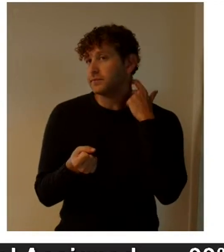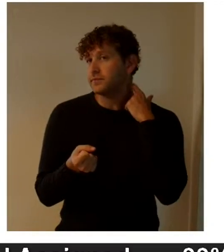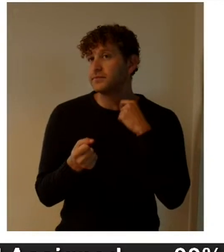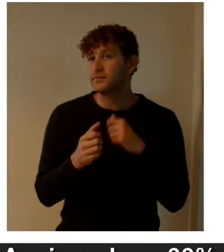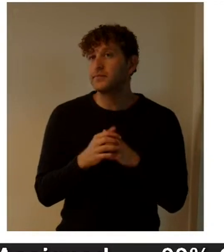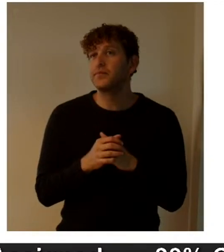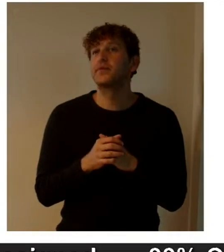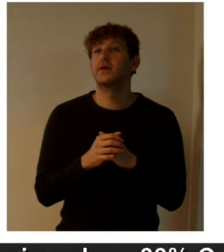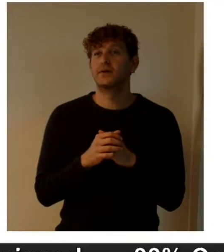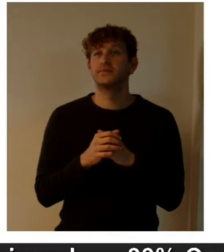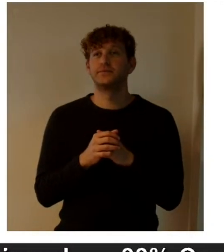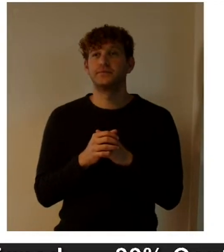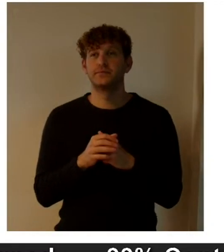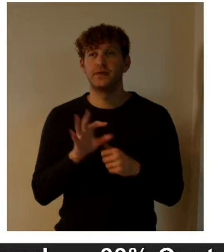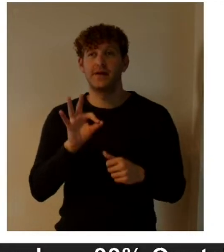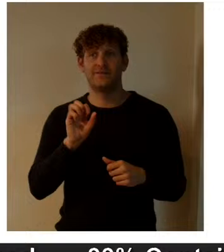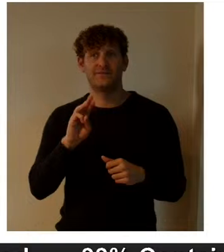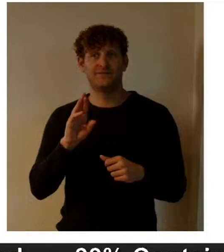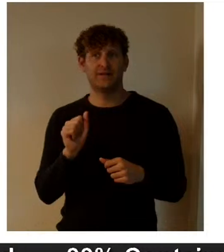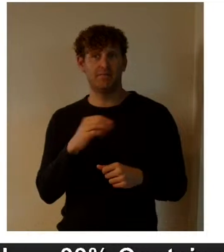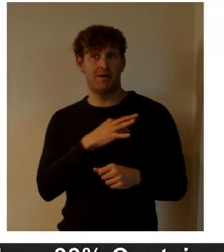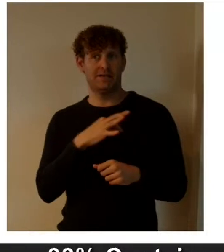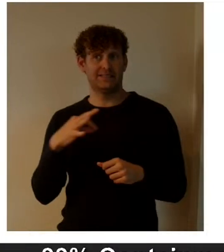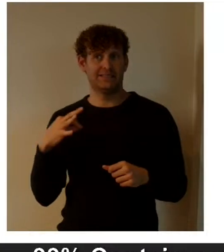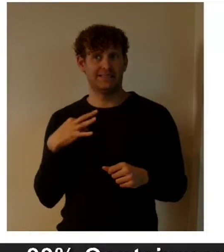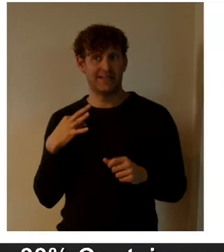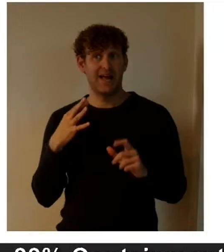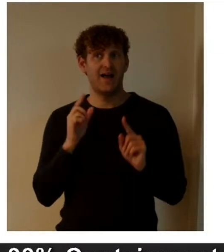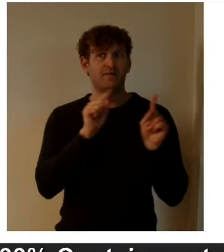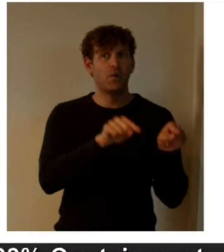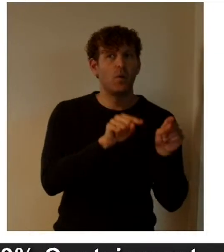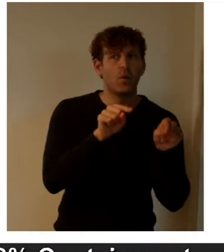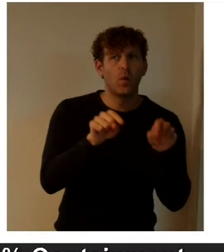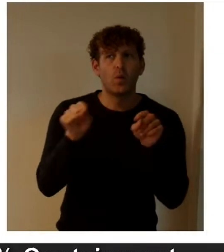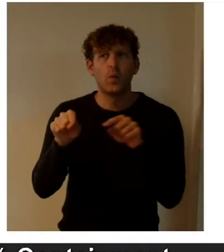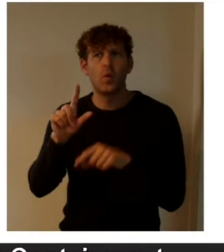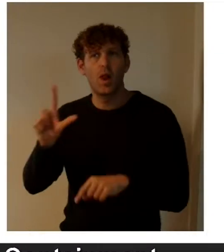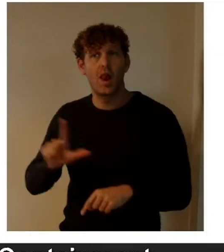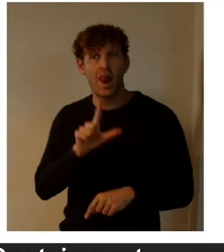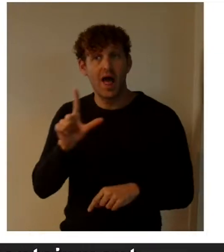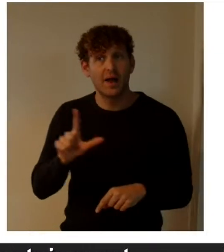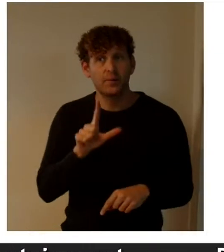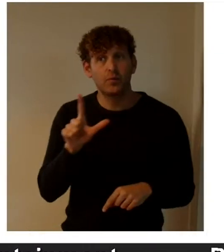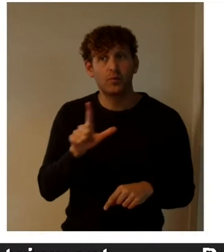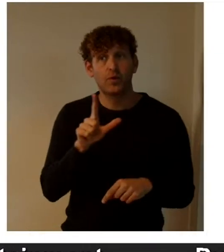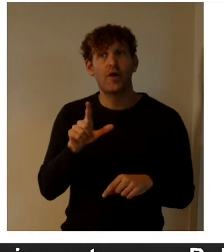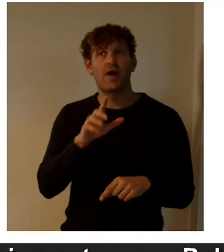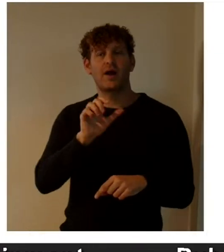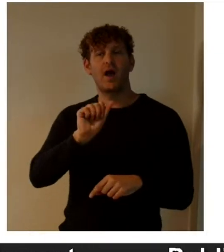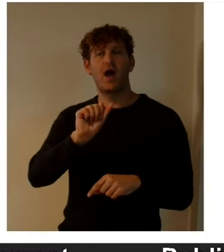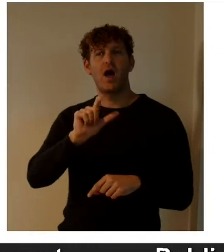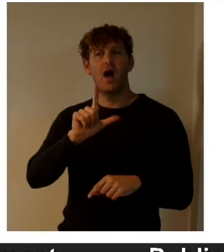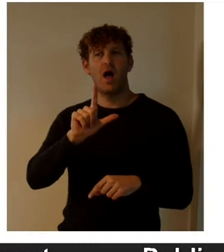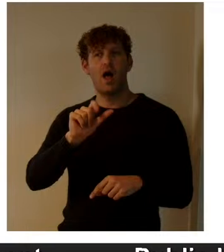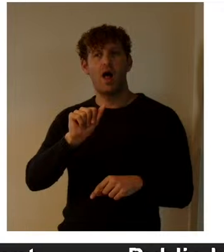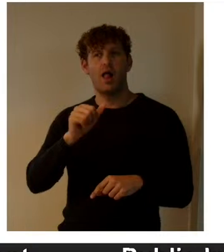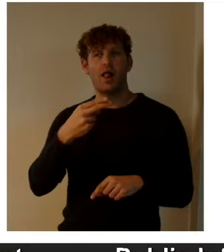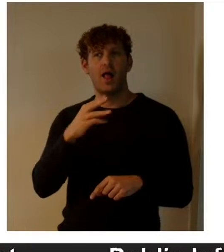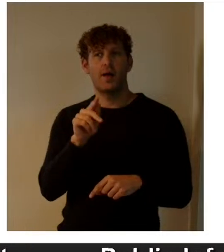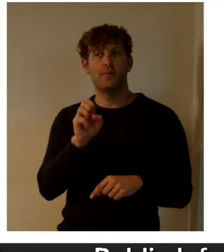have been at 7 county libraries, plus the Alhambra Library, providing support to individuals seeking FEMA